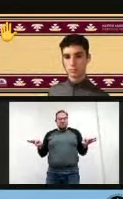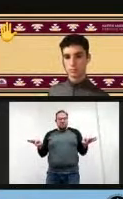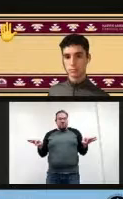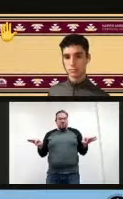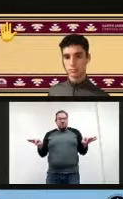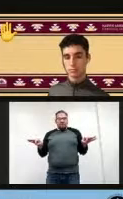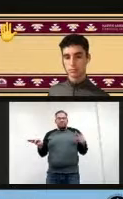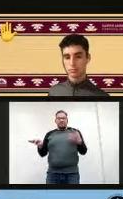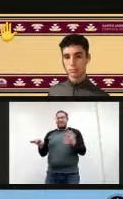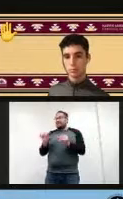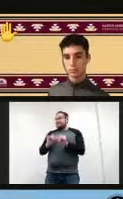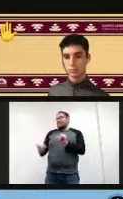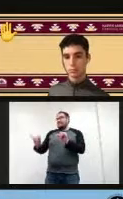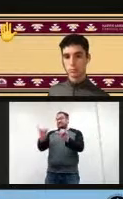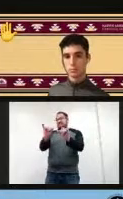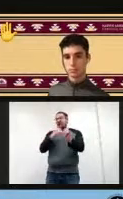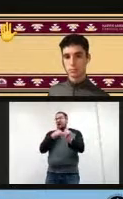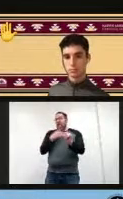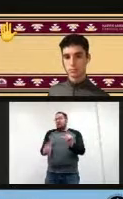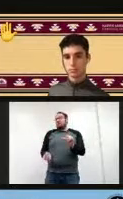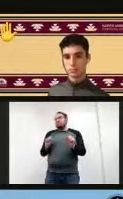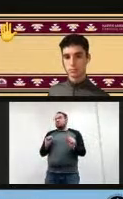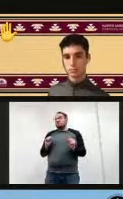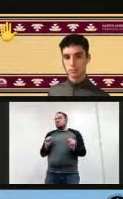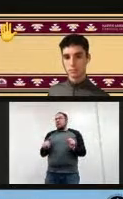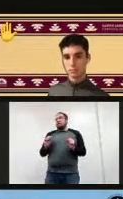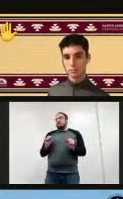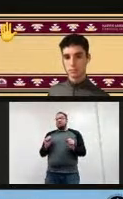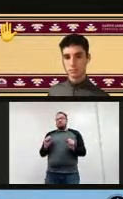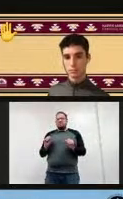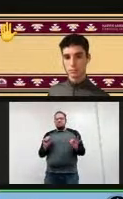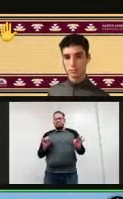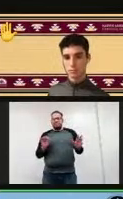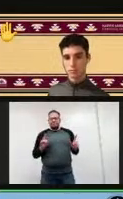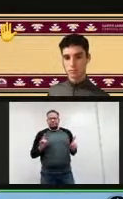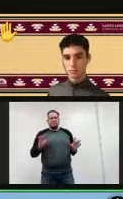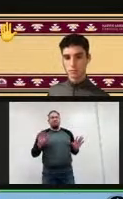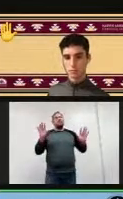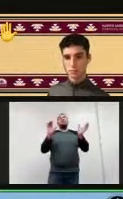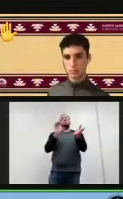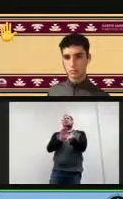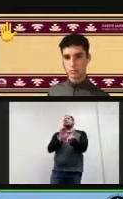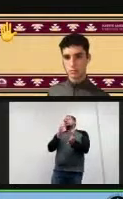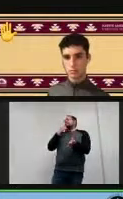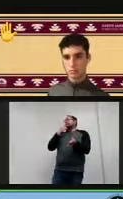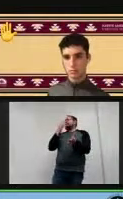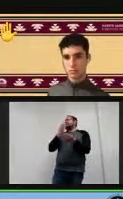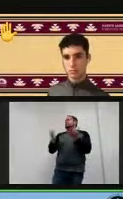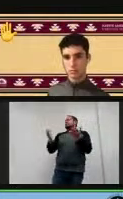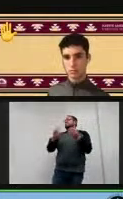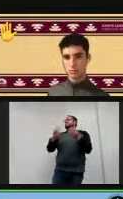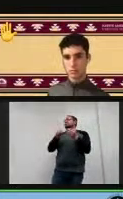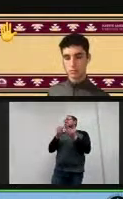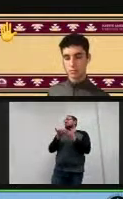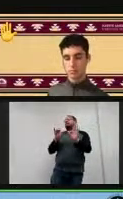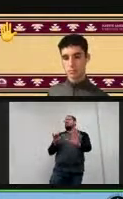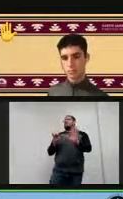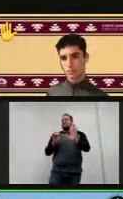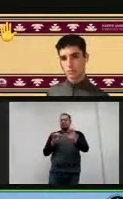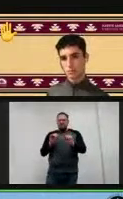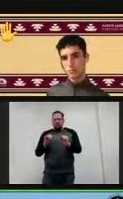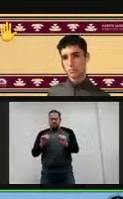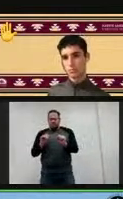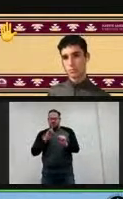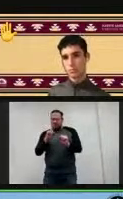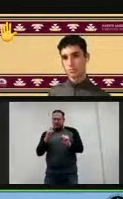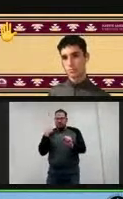It's consistent. I like it. Okay. But can I say something about that? Yeah. You know, the reality is